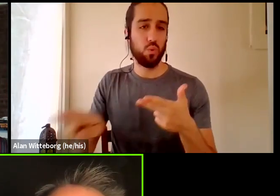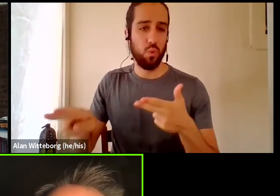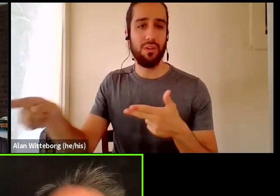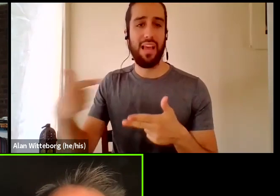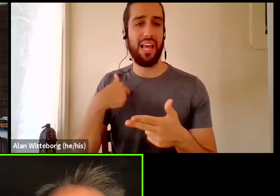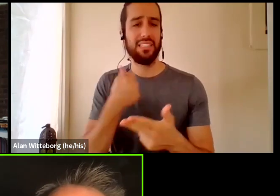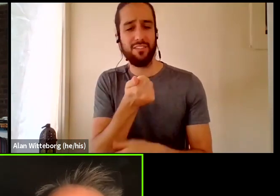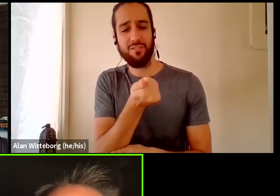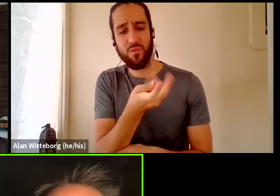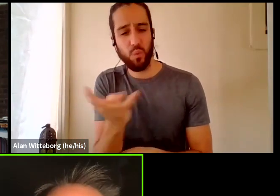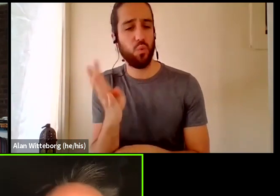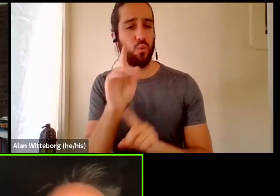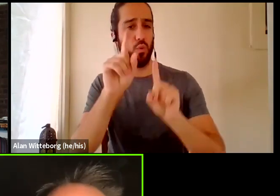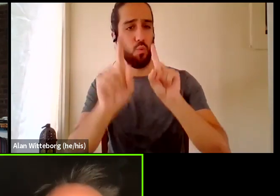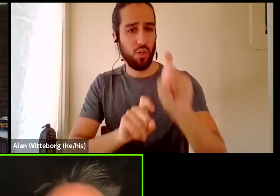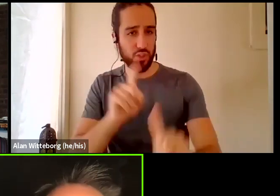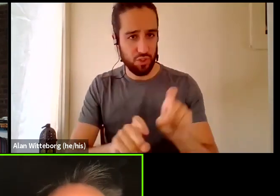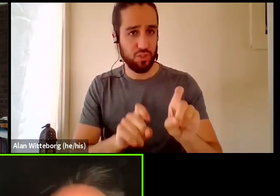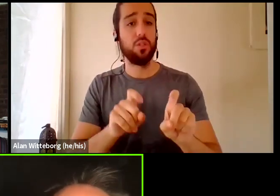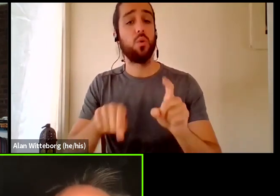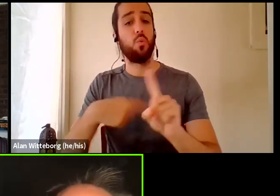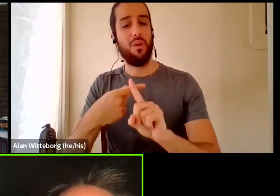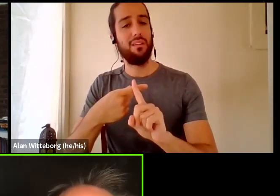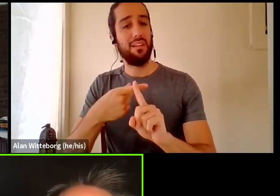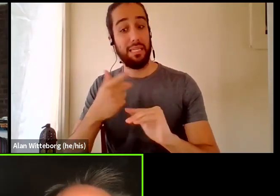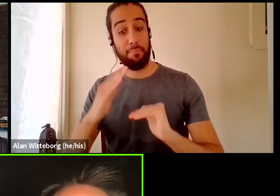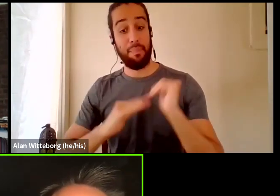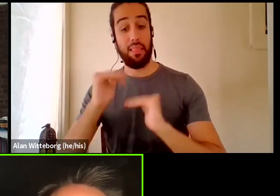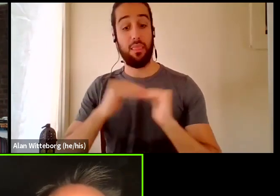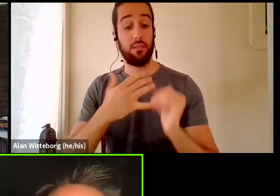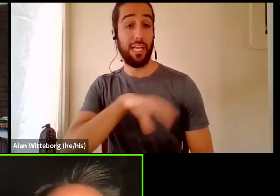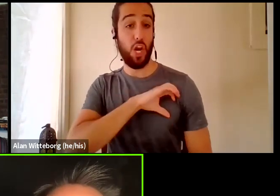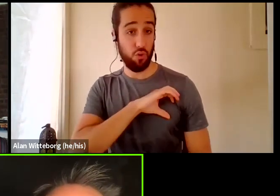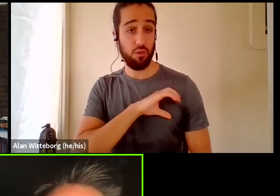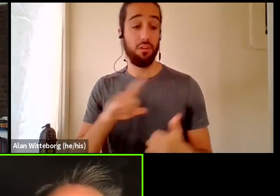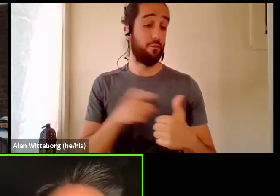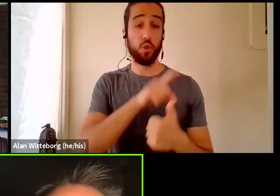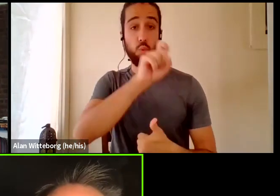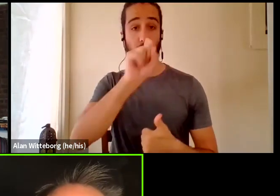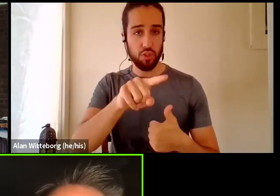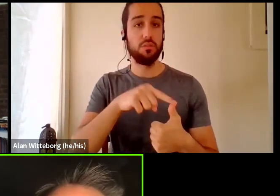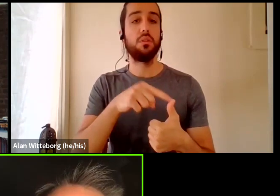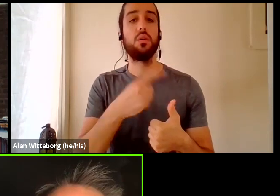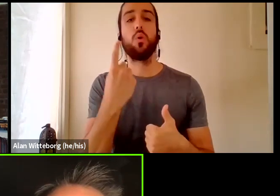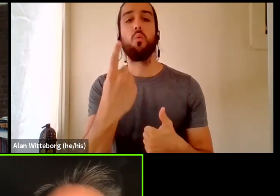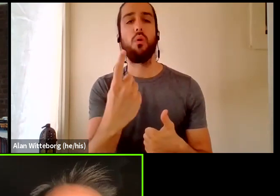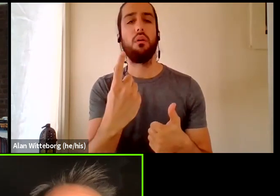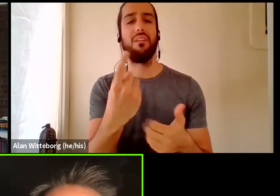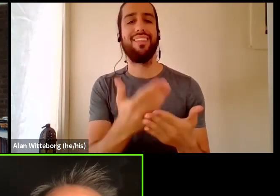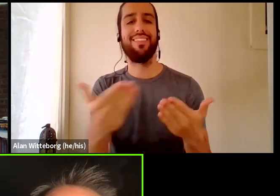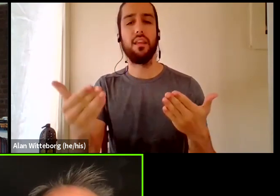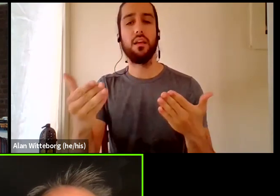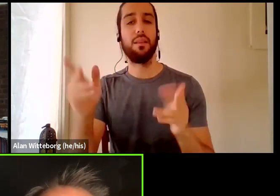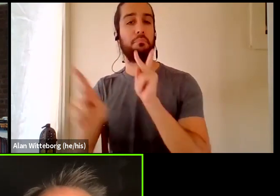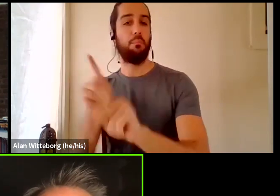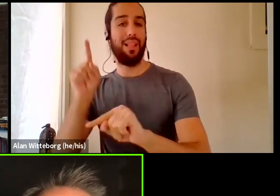of character, he calls them, when he builds a character. And the first question is, what is the one thing that people cannot see when they look at